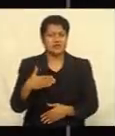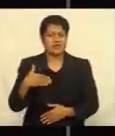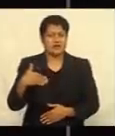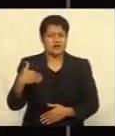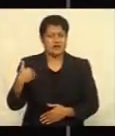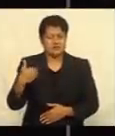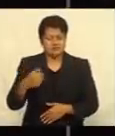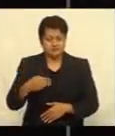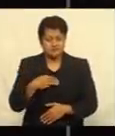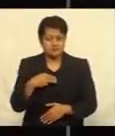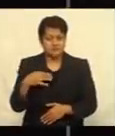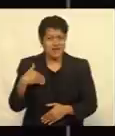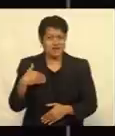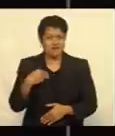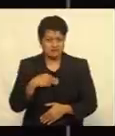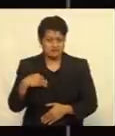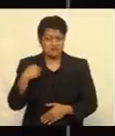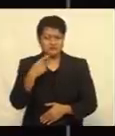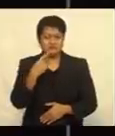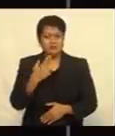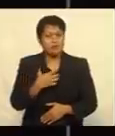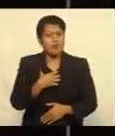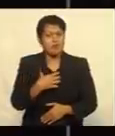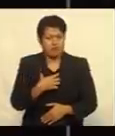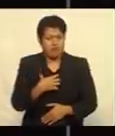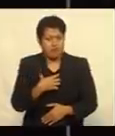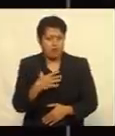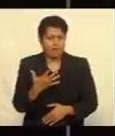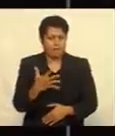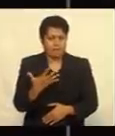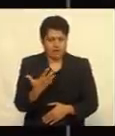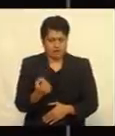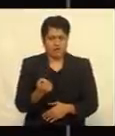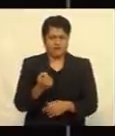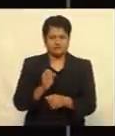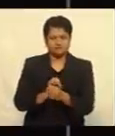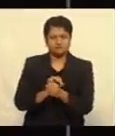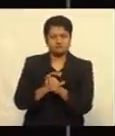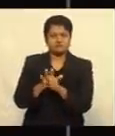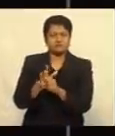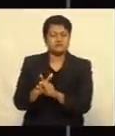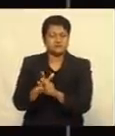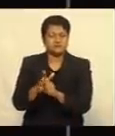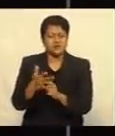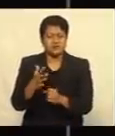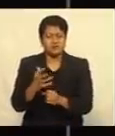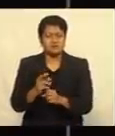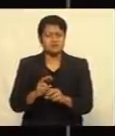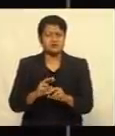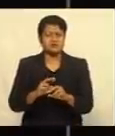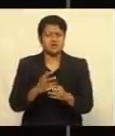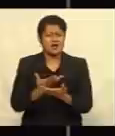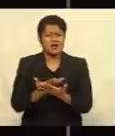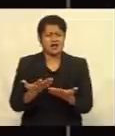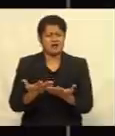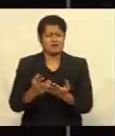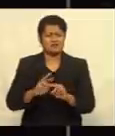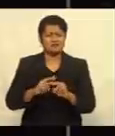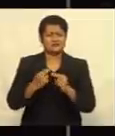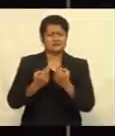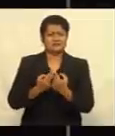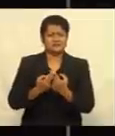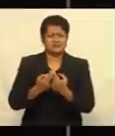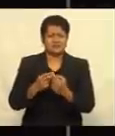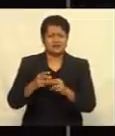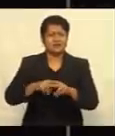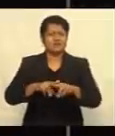could be more positive cases of COVID-19, and should it happen, it will be related to the super spreader funeral in Tavakumbu, Lautoka.